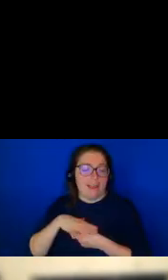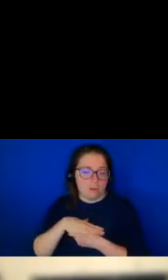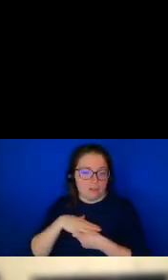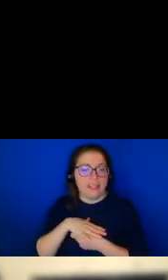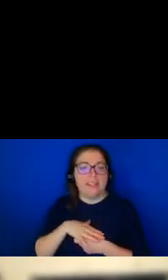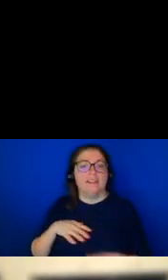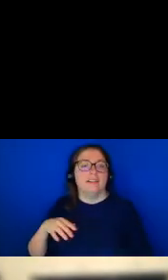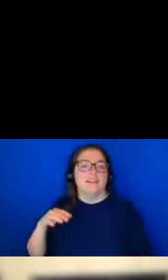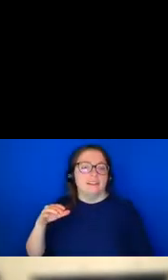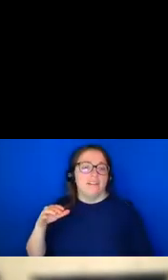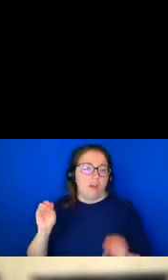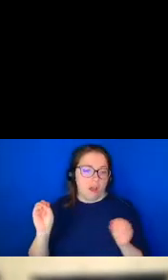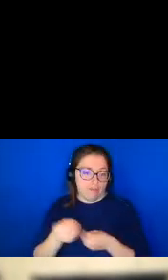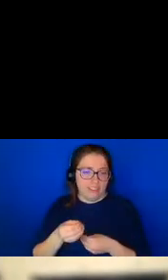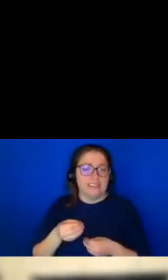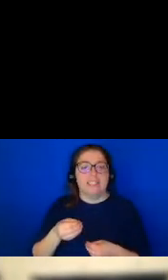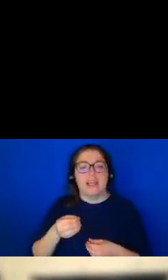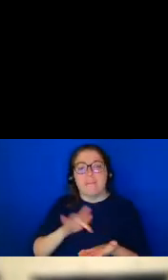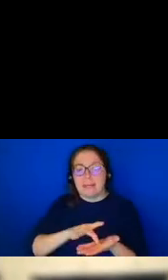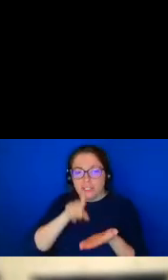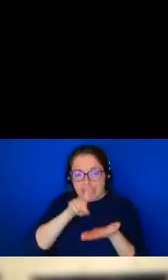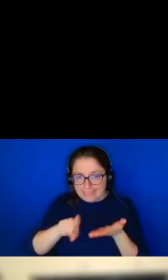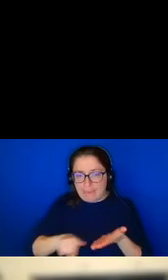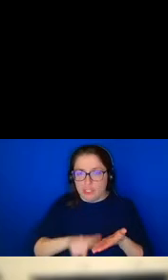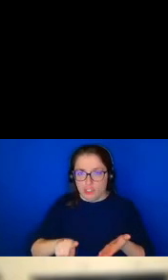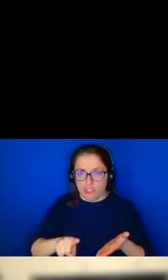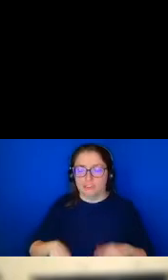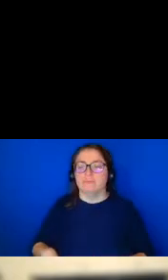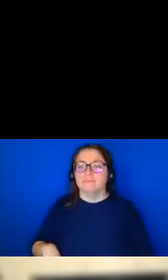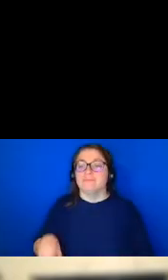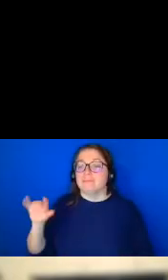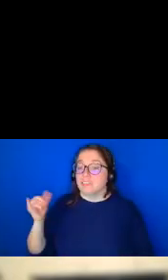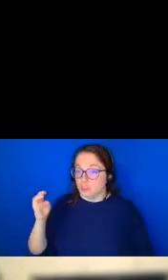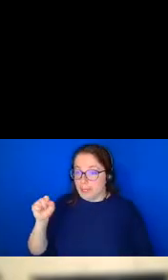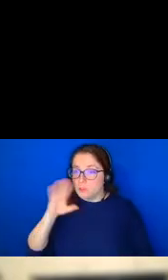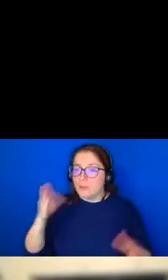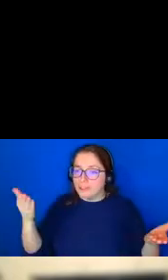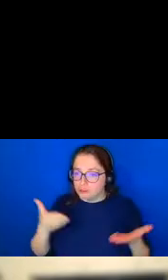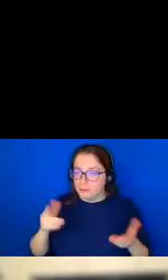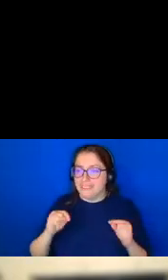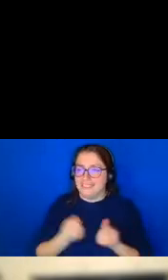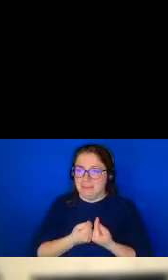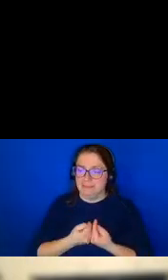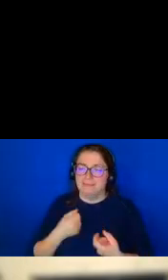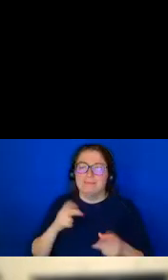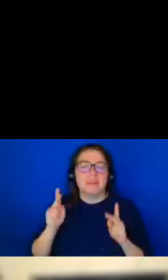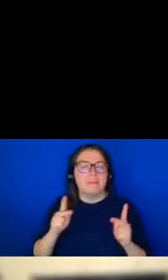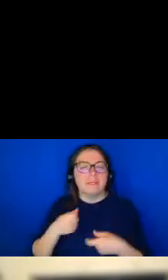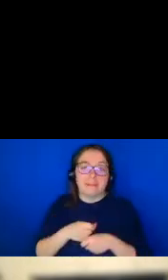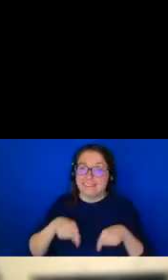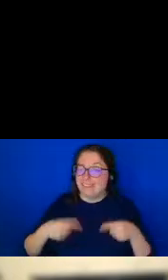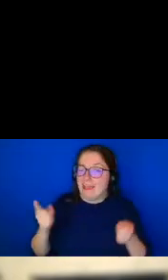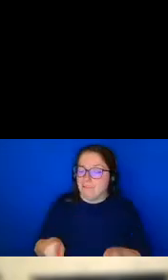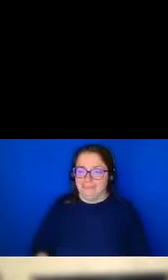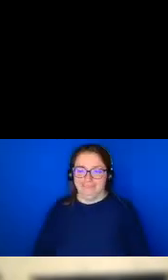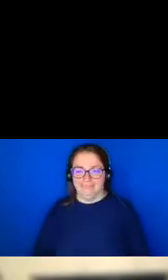So now James, please, he's going to introduce the team, the people that make this happen.